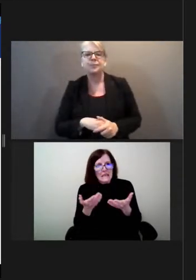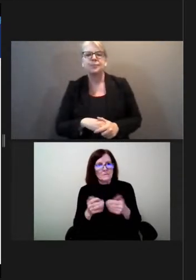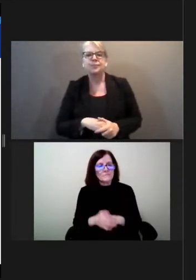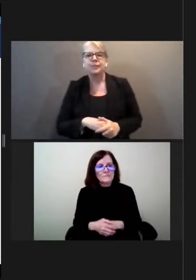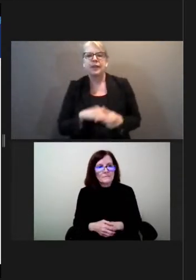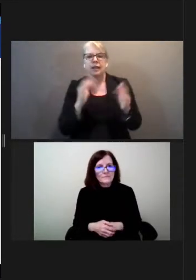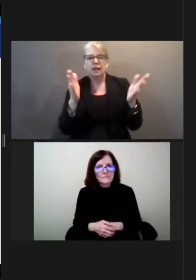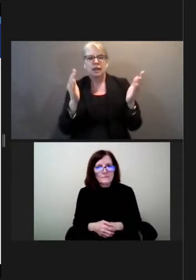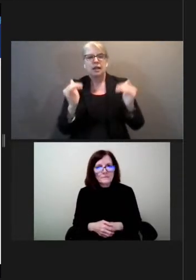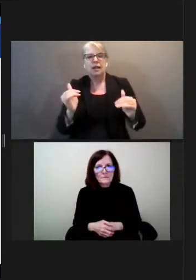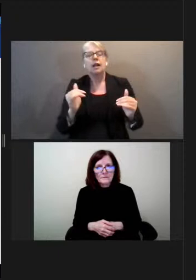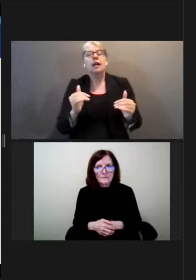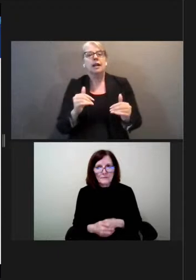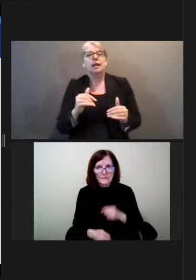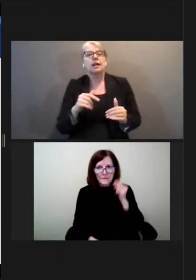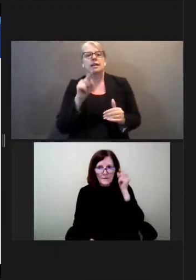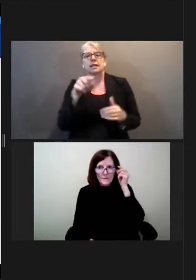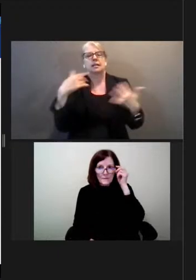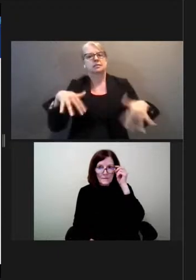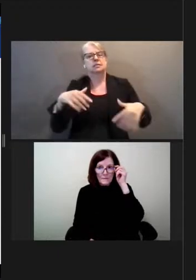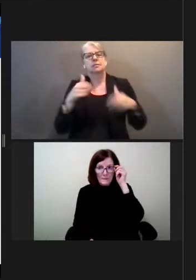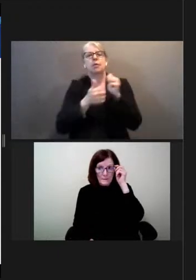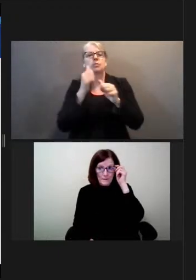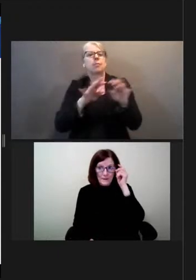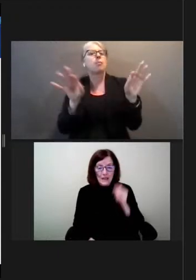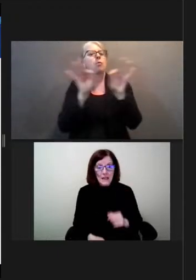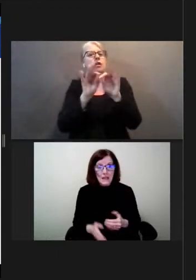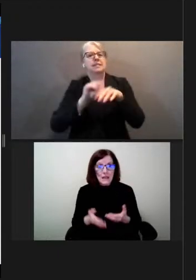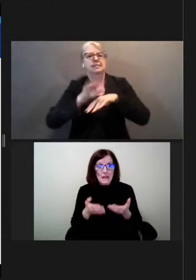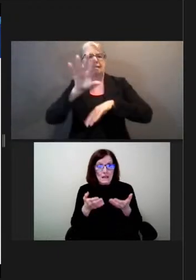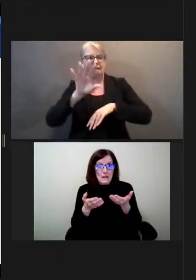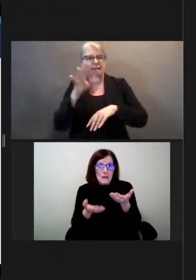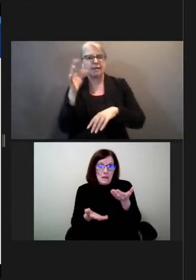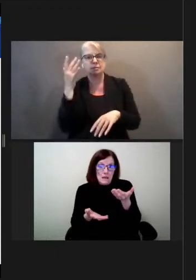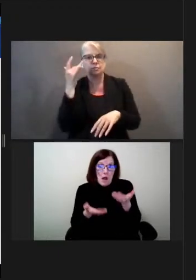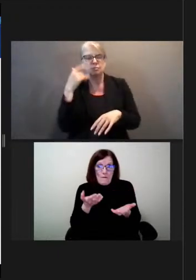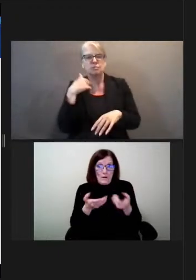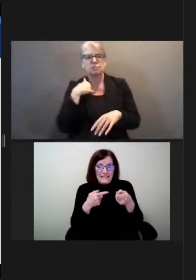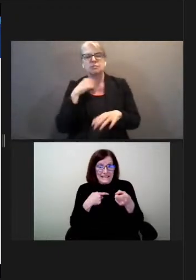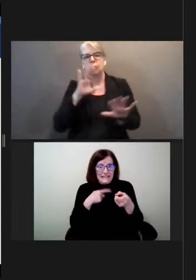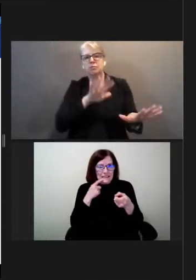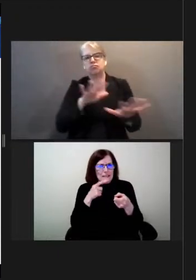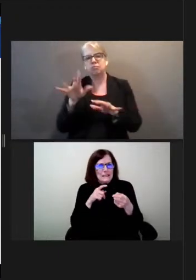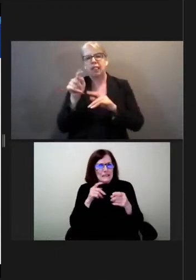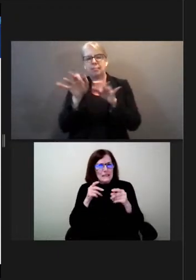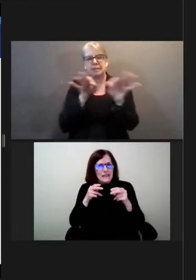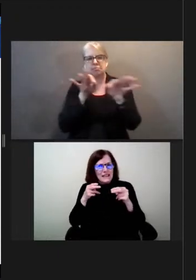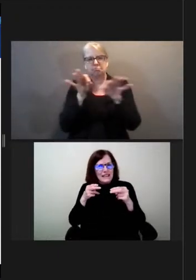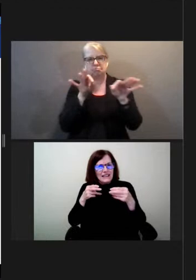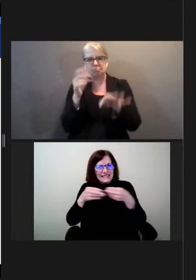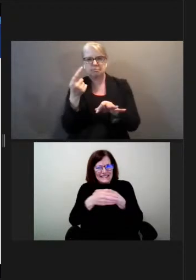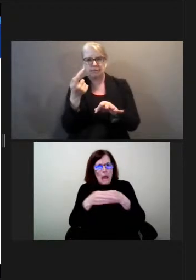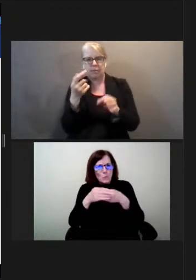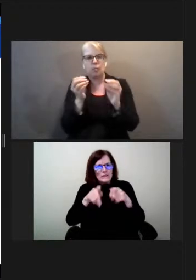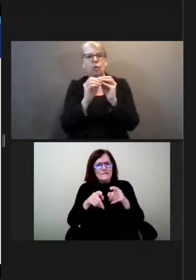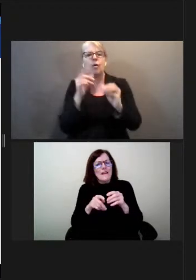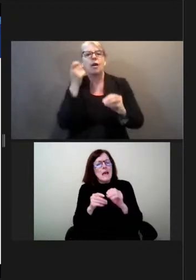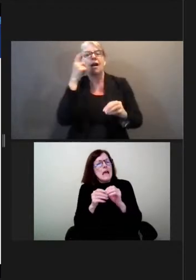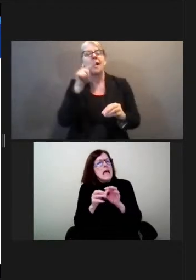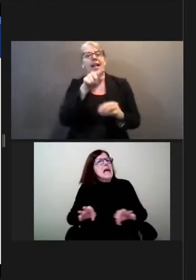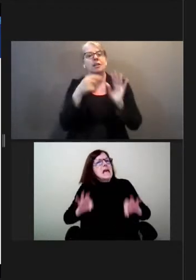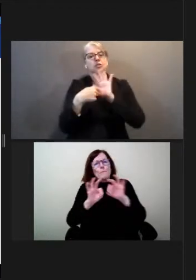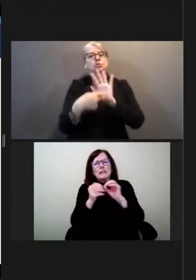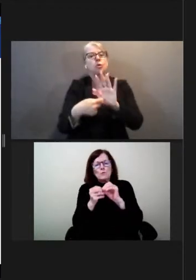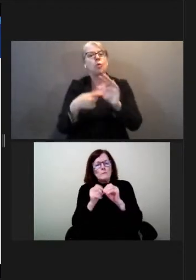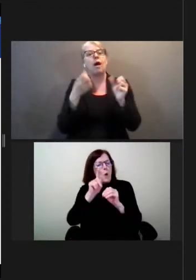This is probably the most important slide, and I'm going to take a little bit more time with it because this shows our